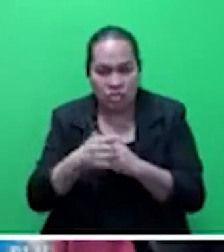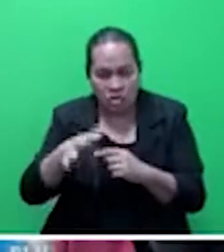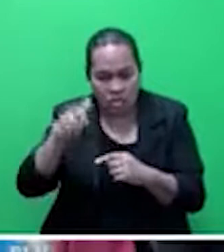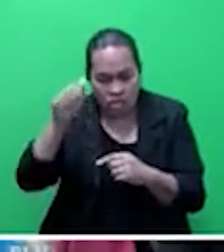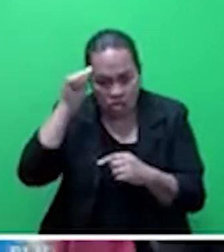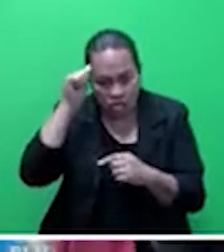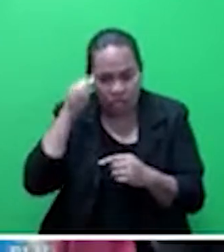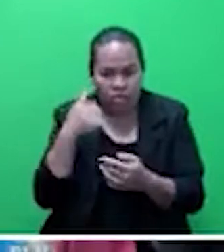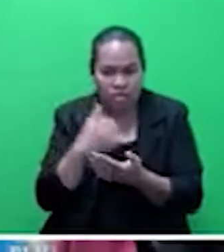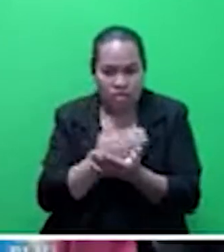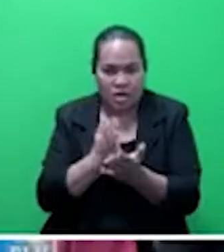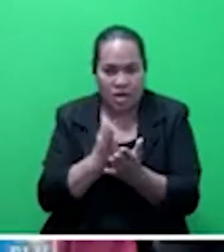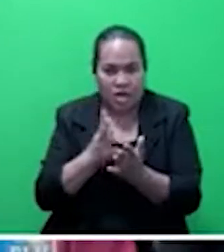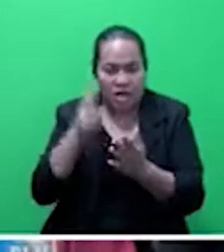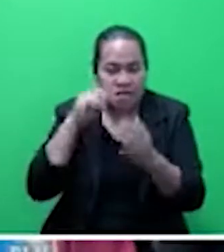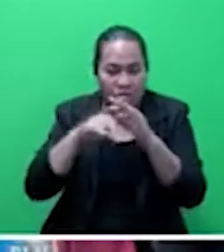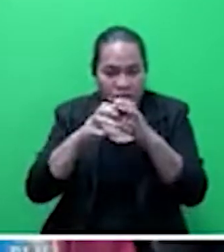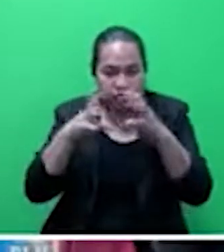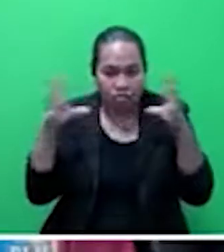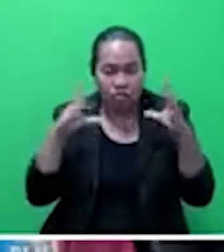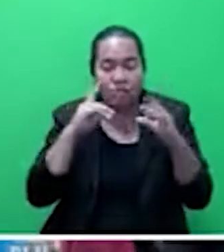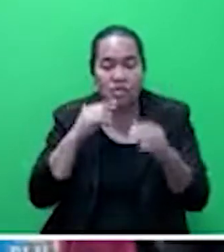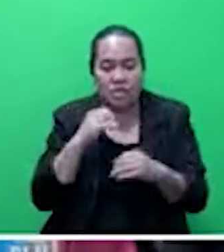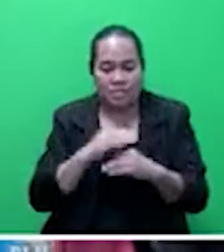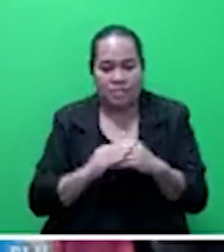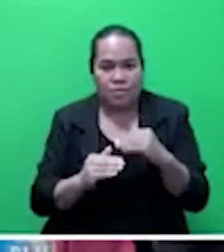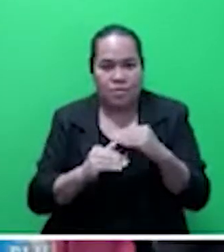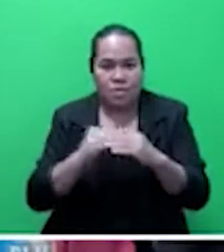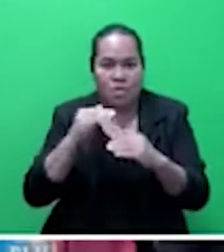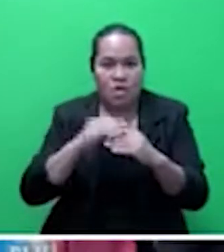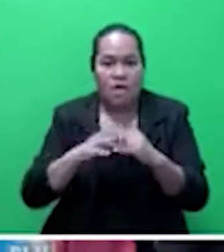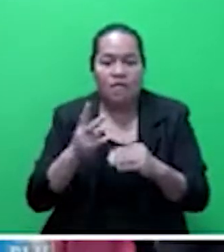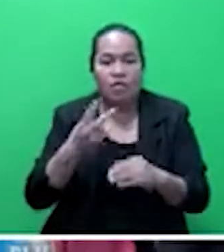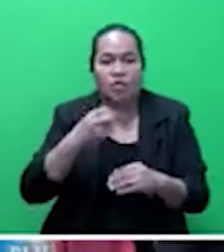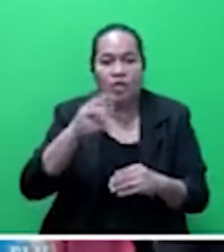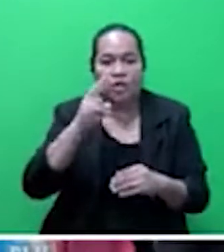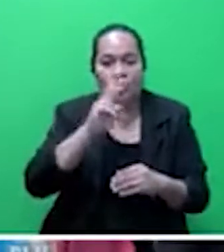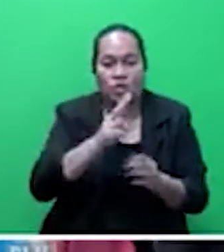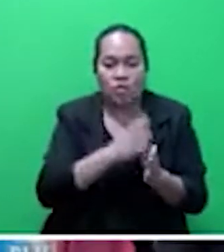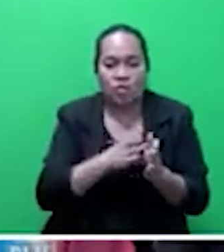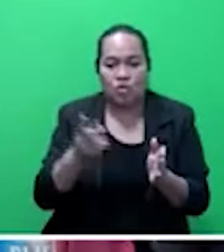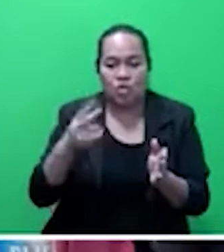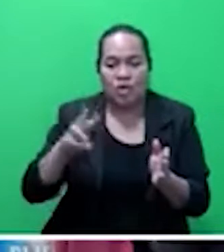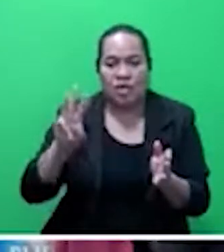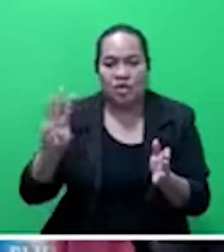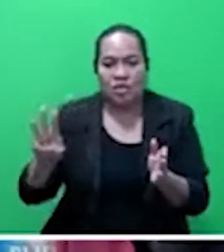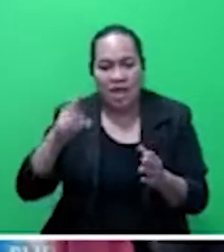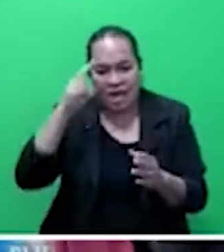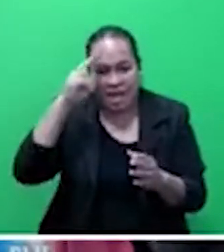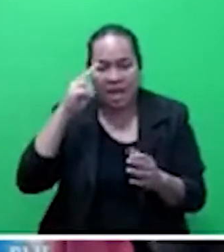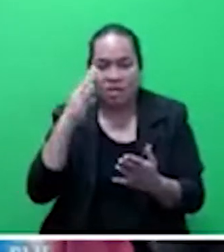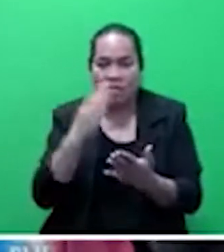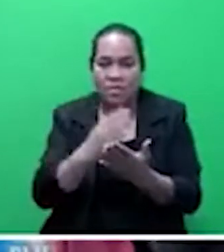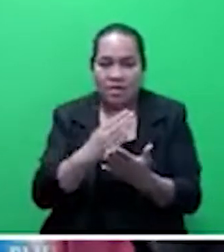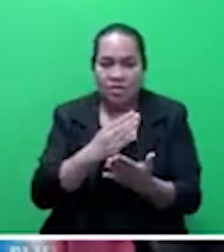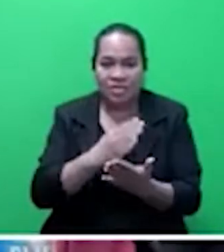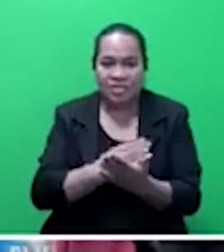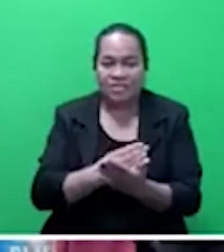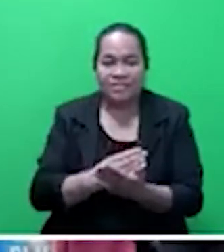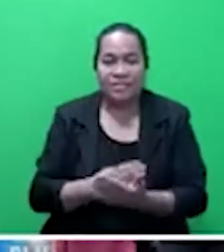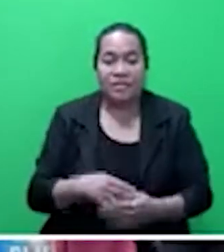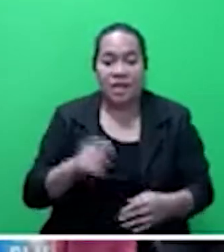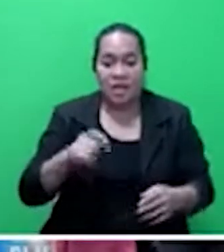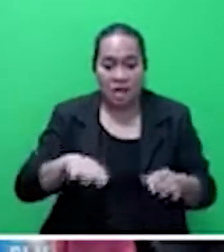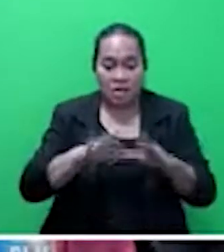mission, which will reflect as building blocks for the 2022-2023 national budget. Mr. Speaker, the Global